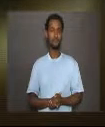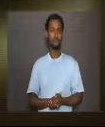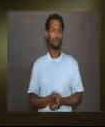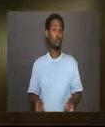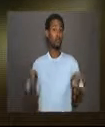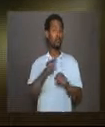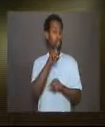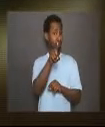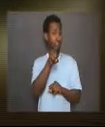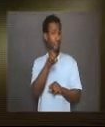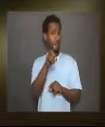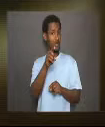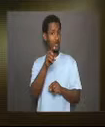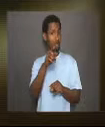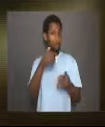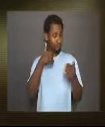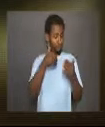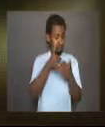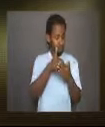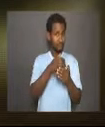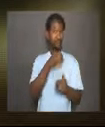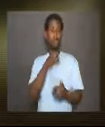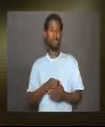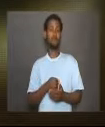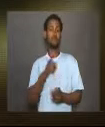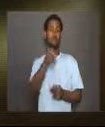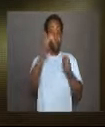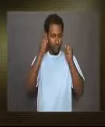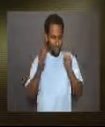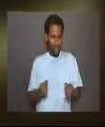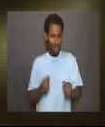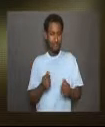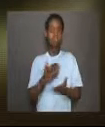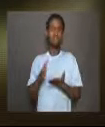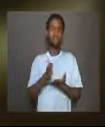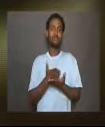When you are of age, you can participate by voting.